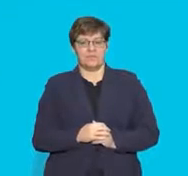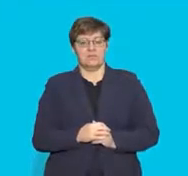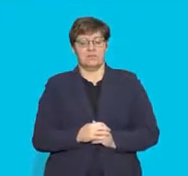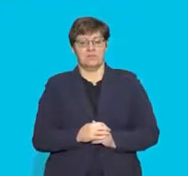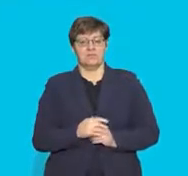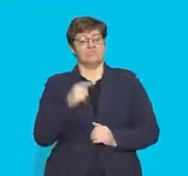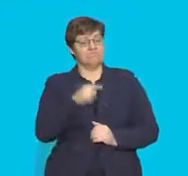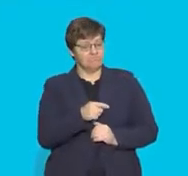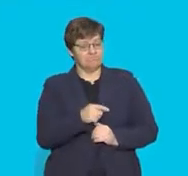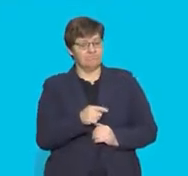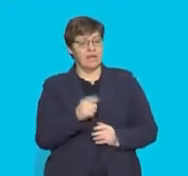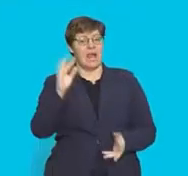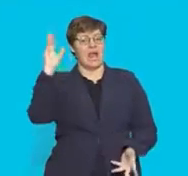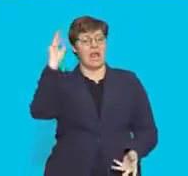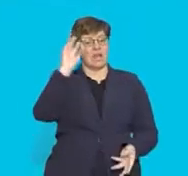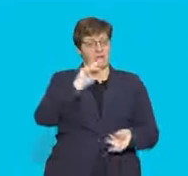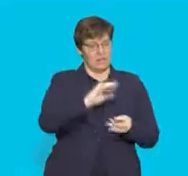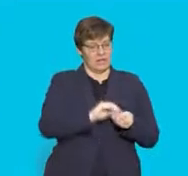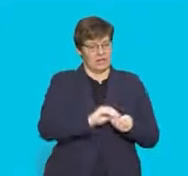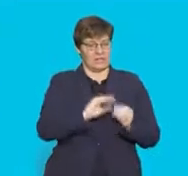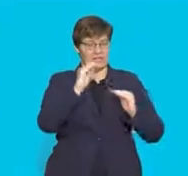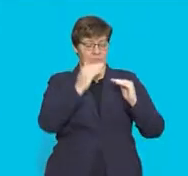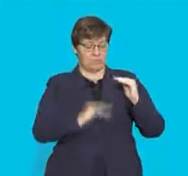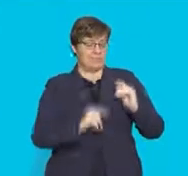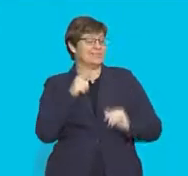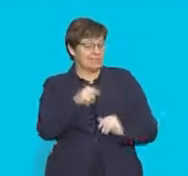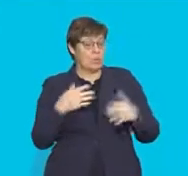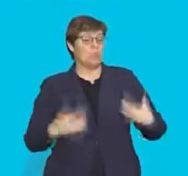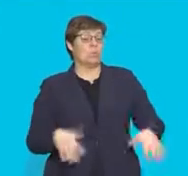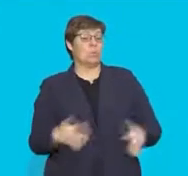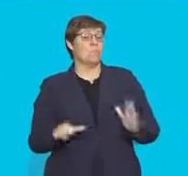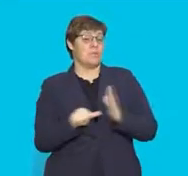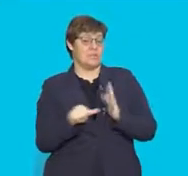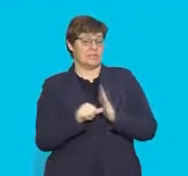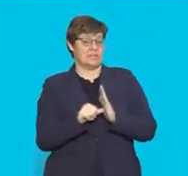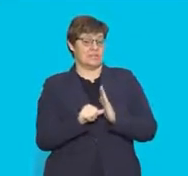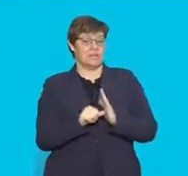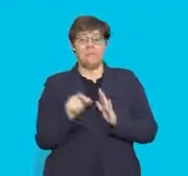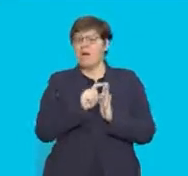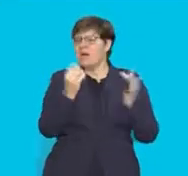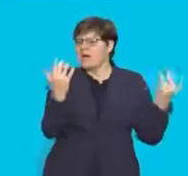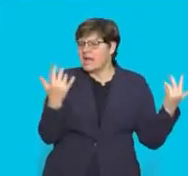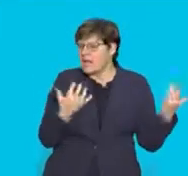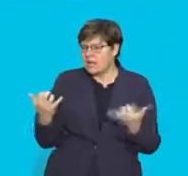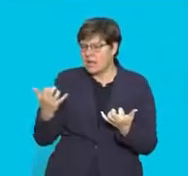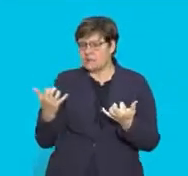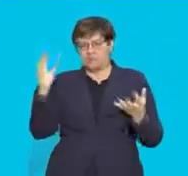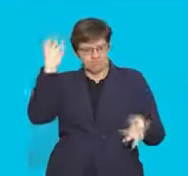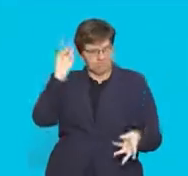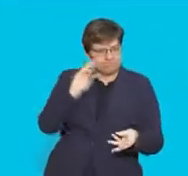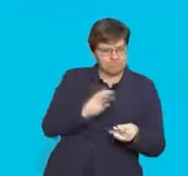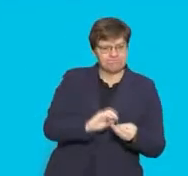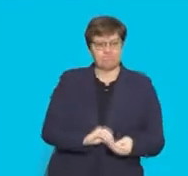is the accumulated depreciation. Now, very important. Calculate the